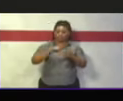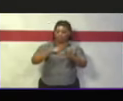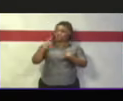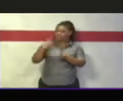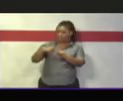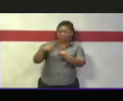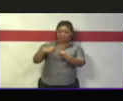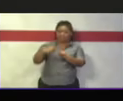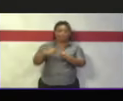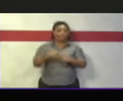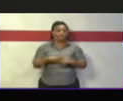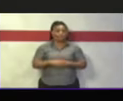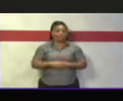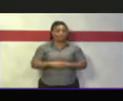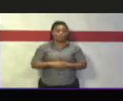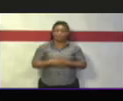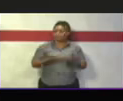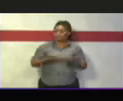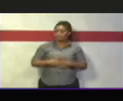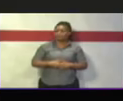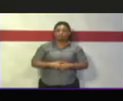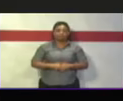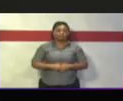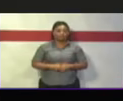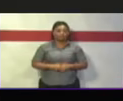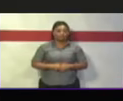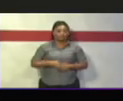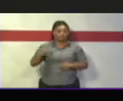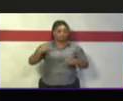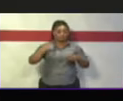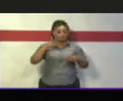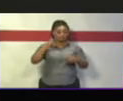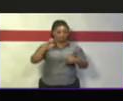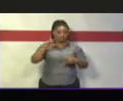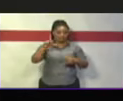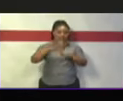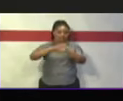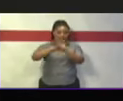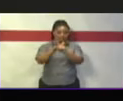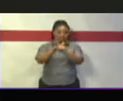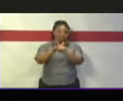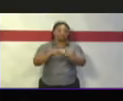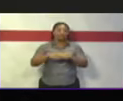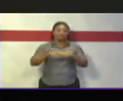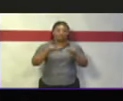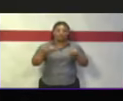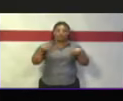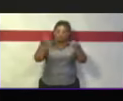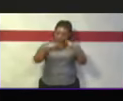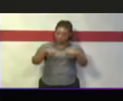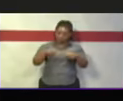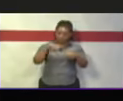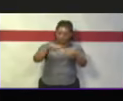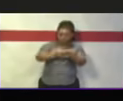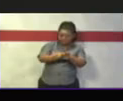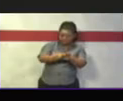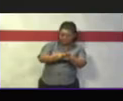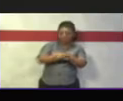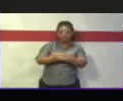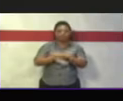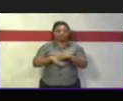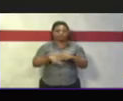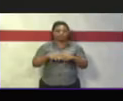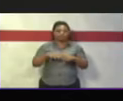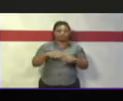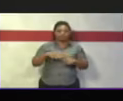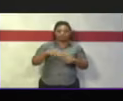but contracted Delta variant. Is it that they came in and they weren't tested and were allowed to go some places, and then